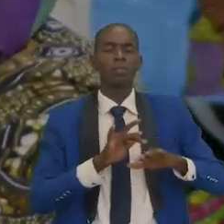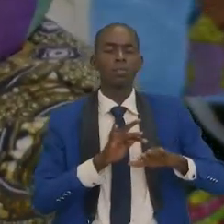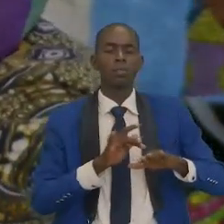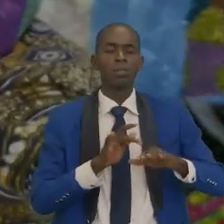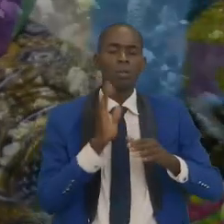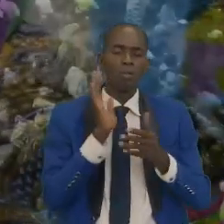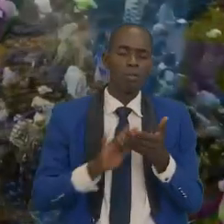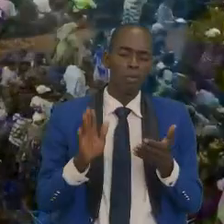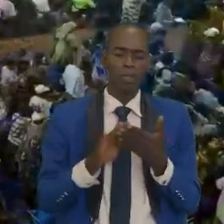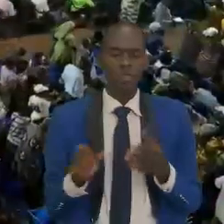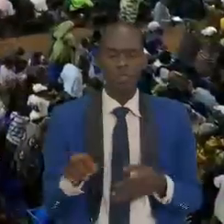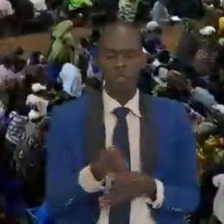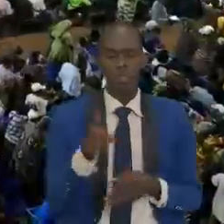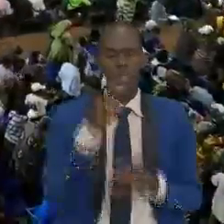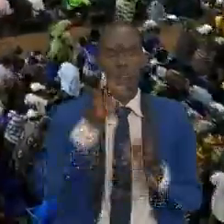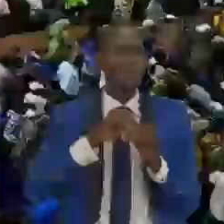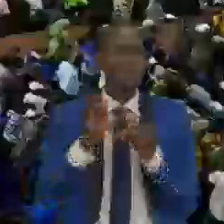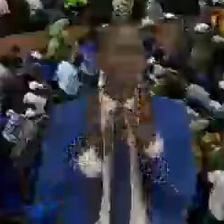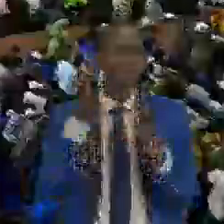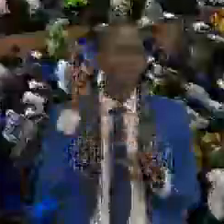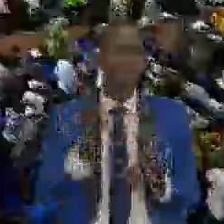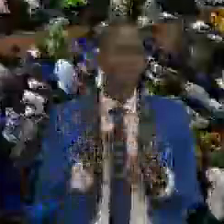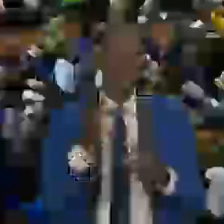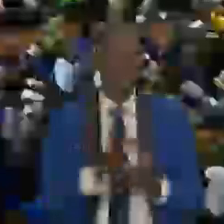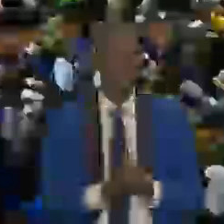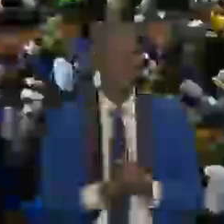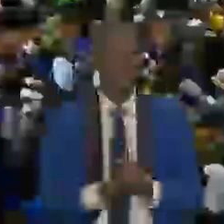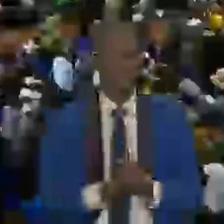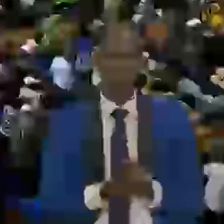forgive them in Jesus' name.